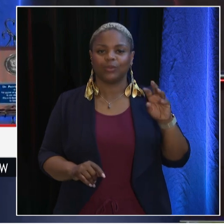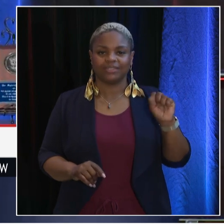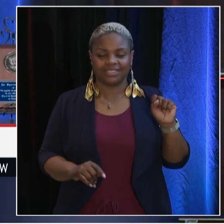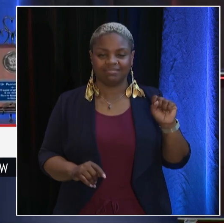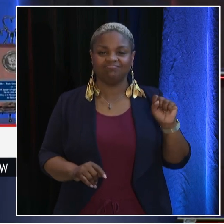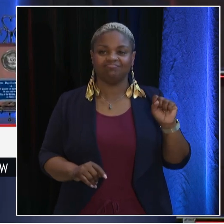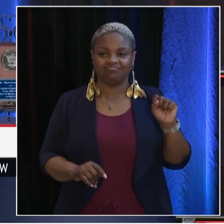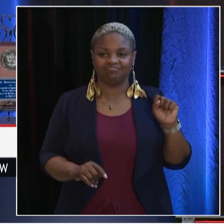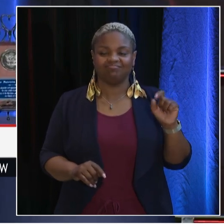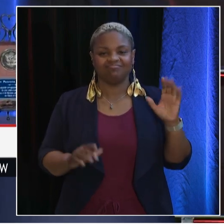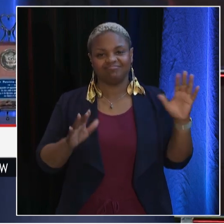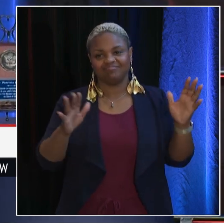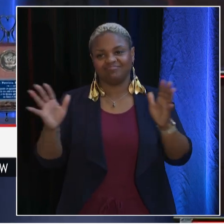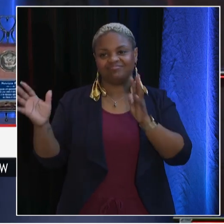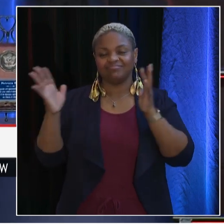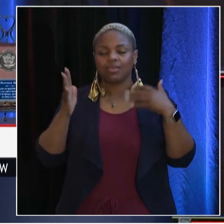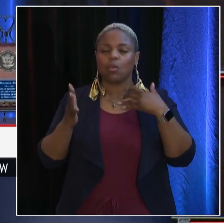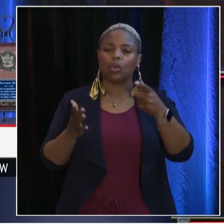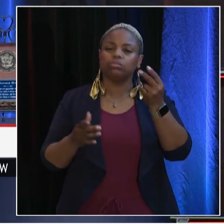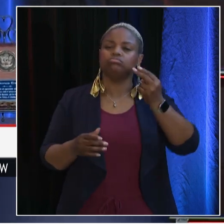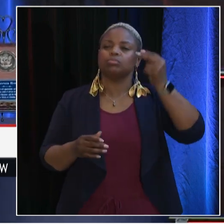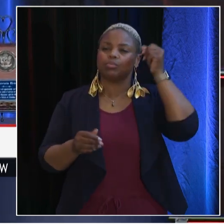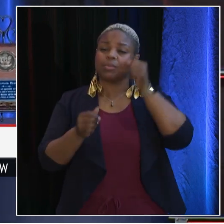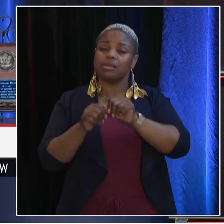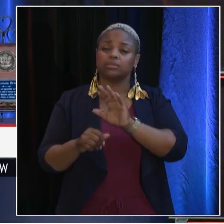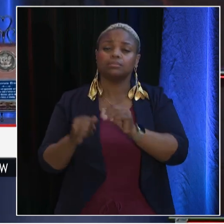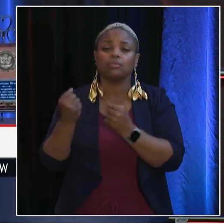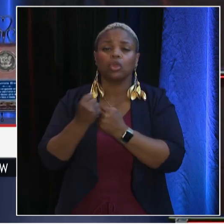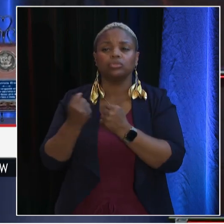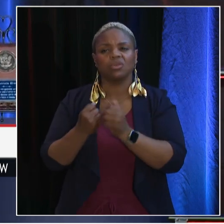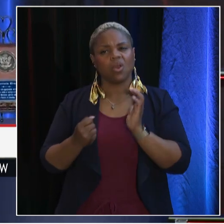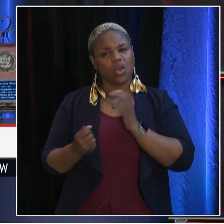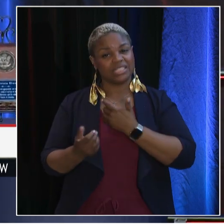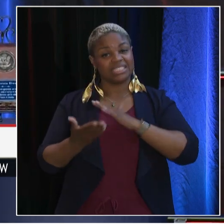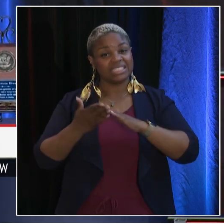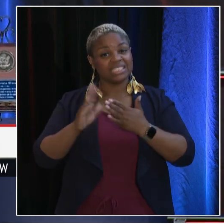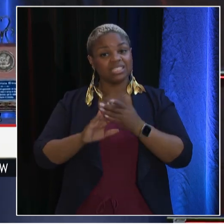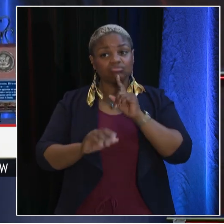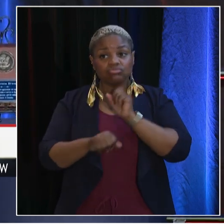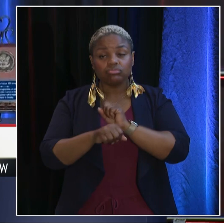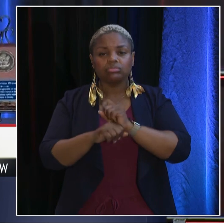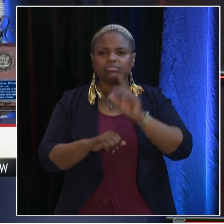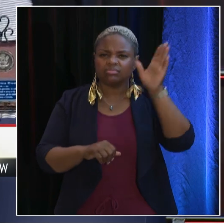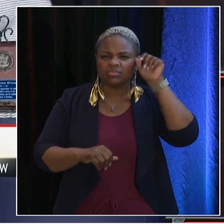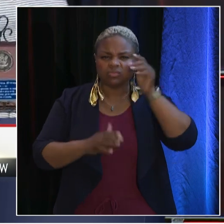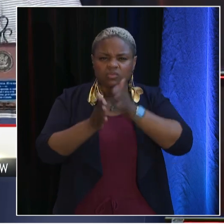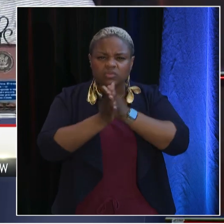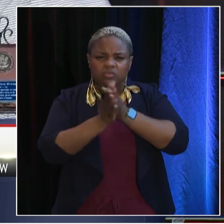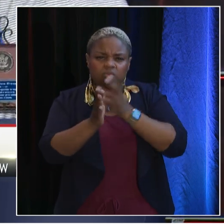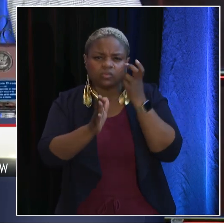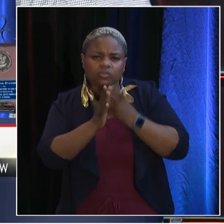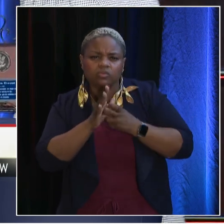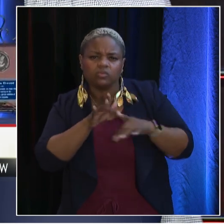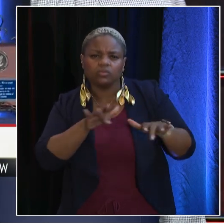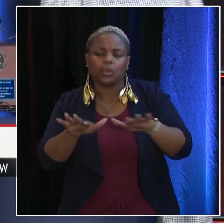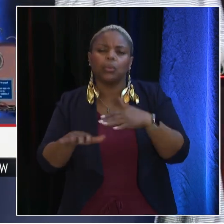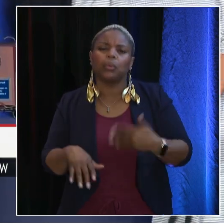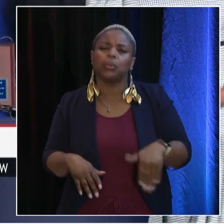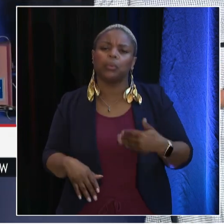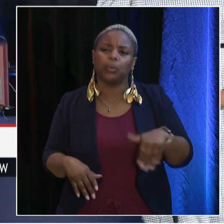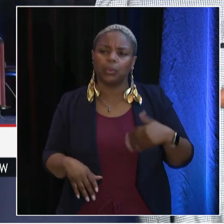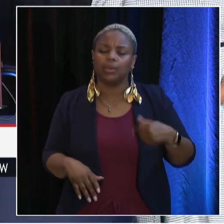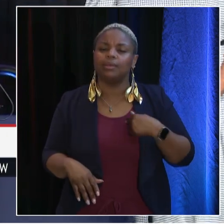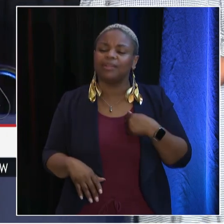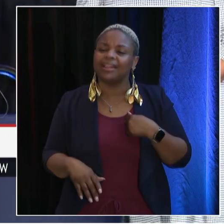recall his support of our city has been unwavering. I was privileged to have a conversation with